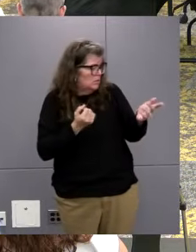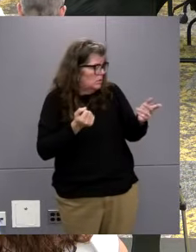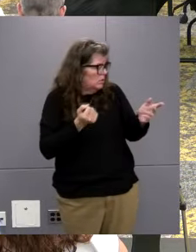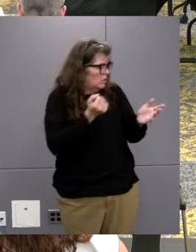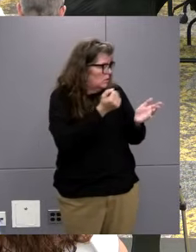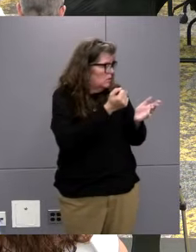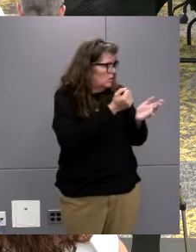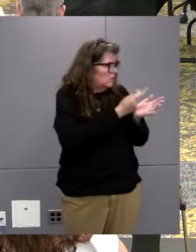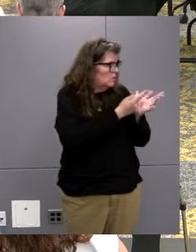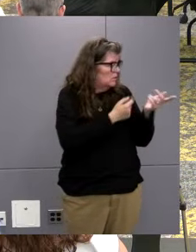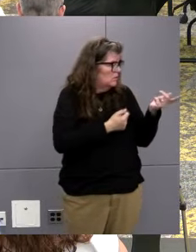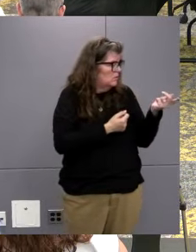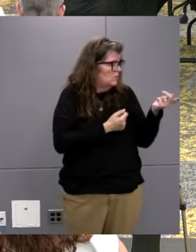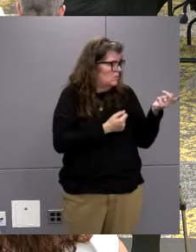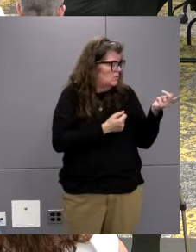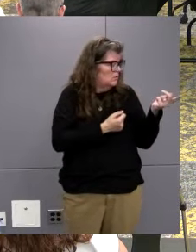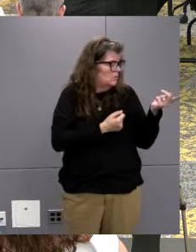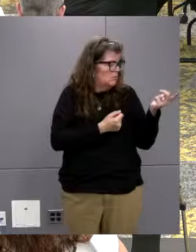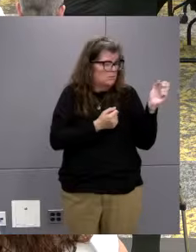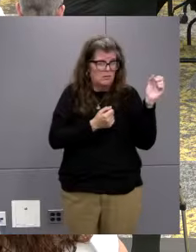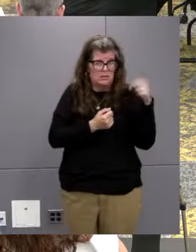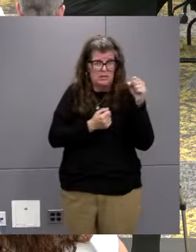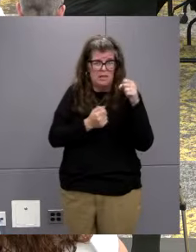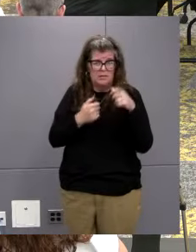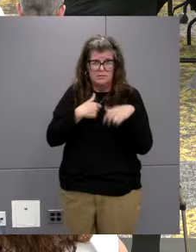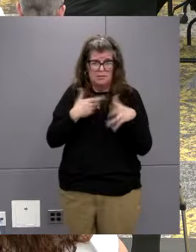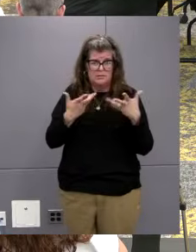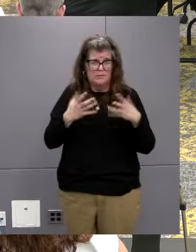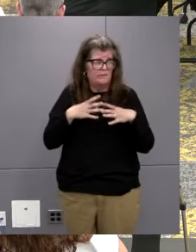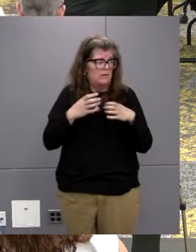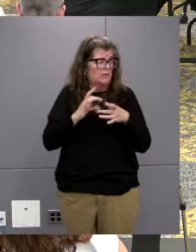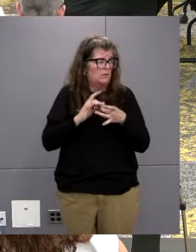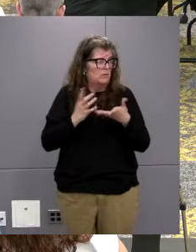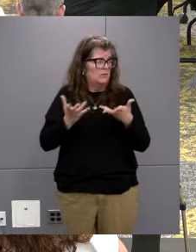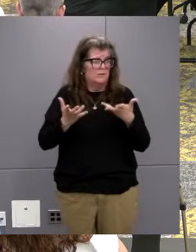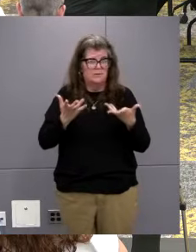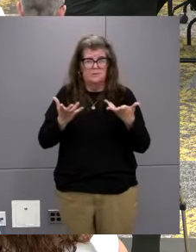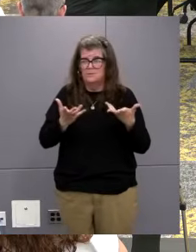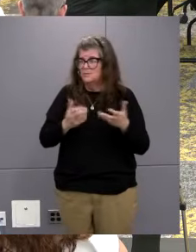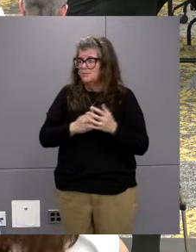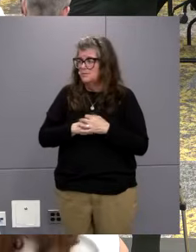Art? Jared? Yeah,